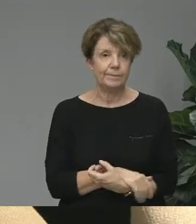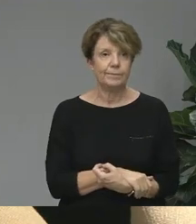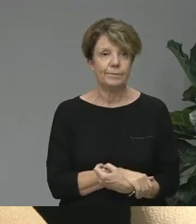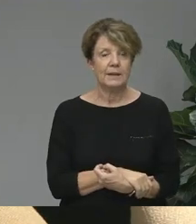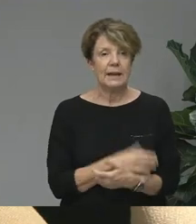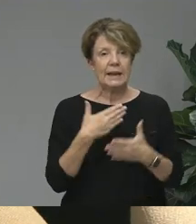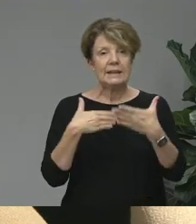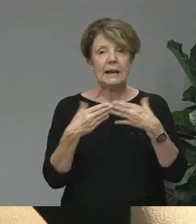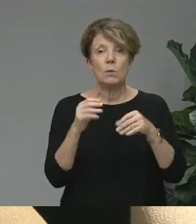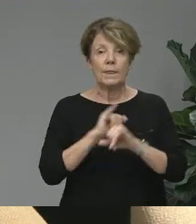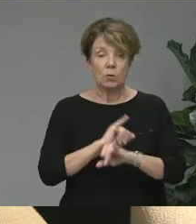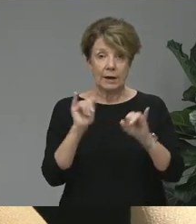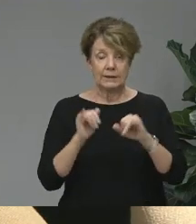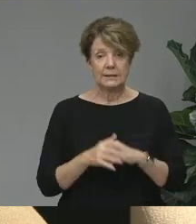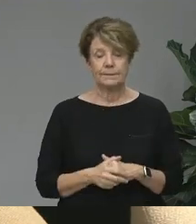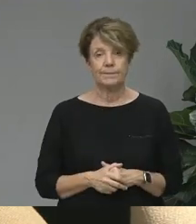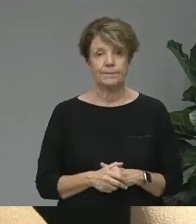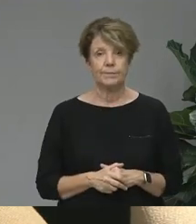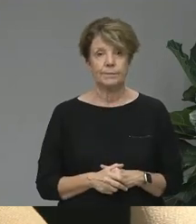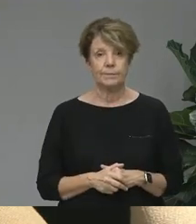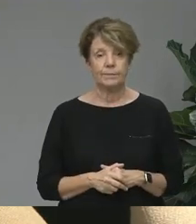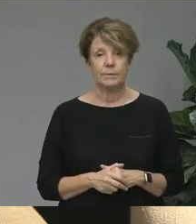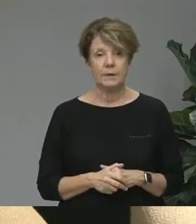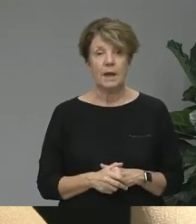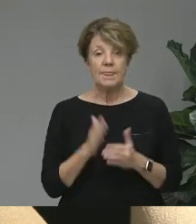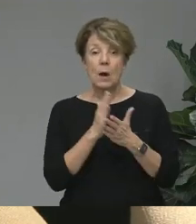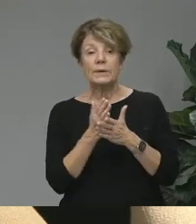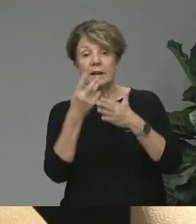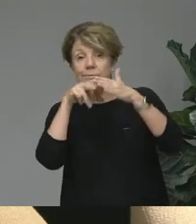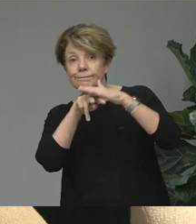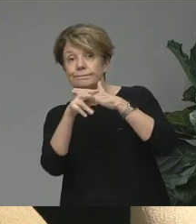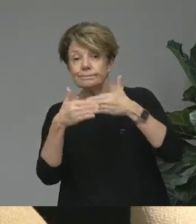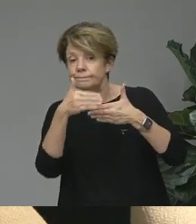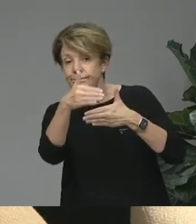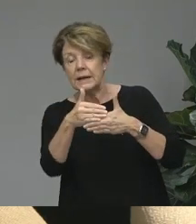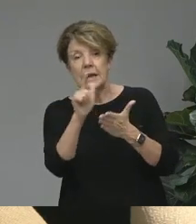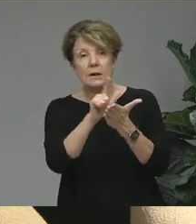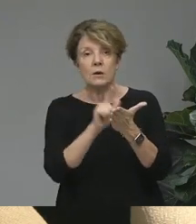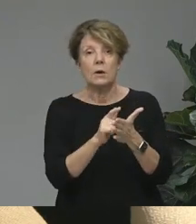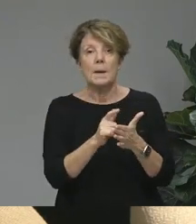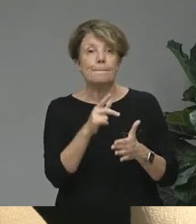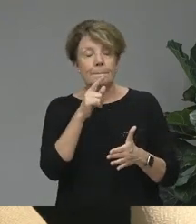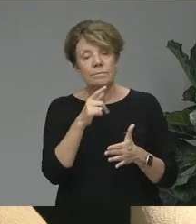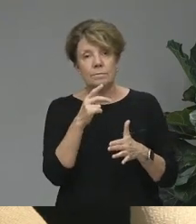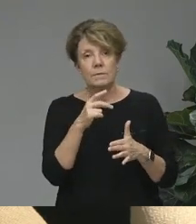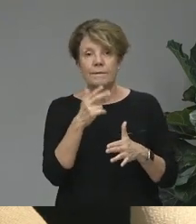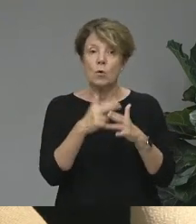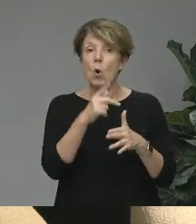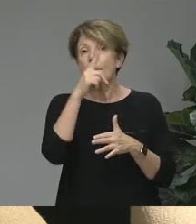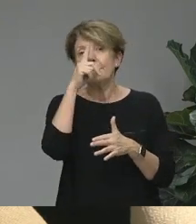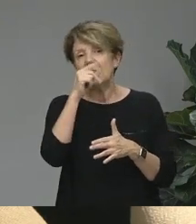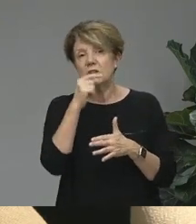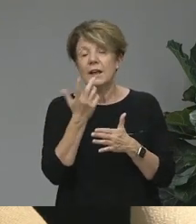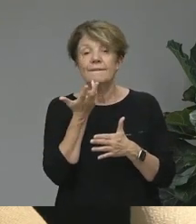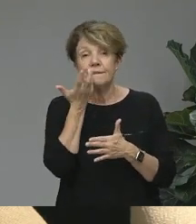in dealing with this crisis, and particularly because that was forward-looking legislation that was for potentially future pandemics. And